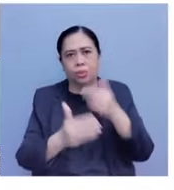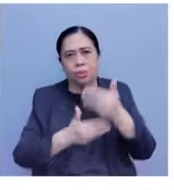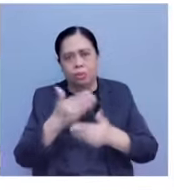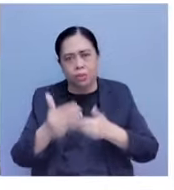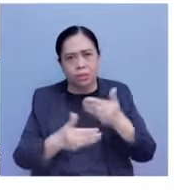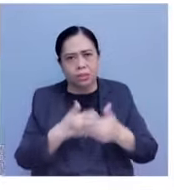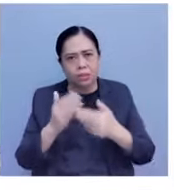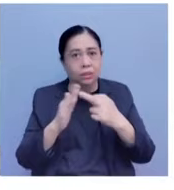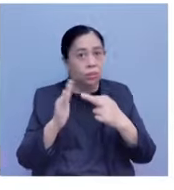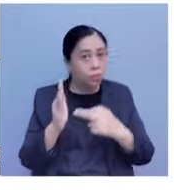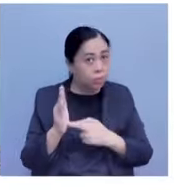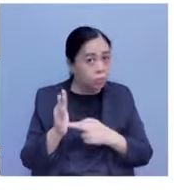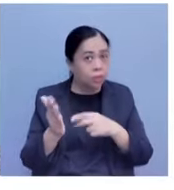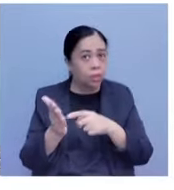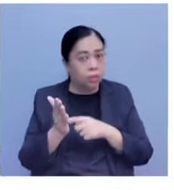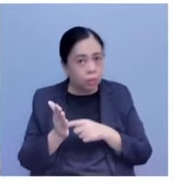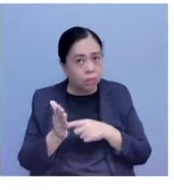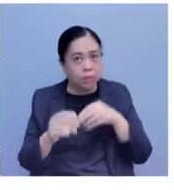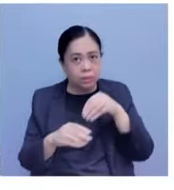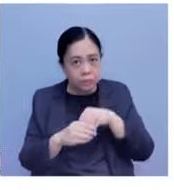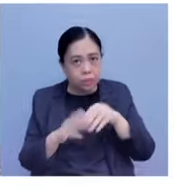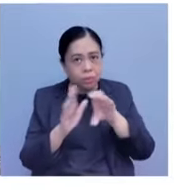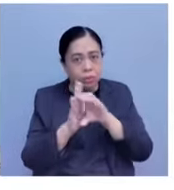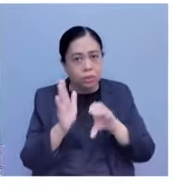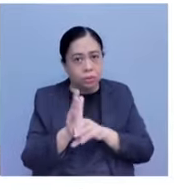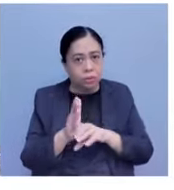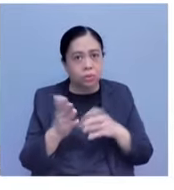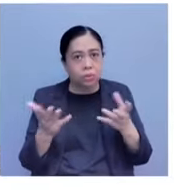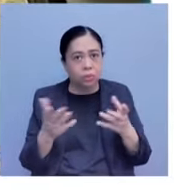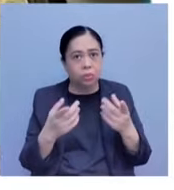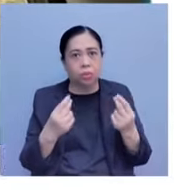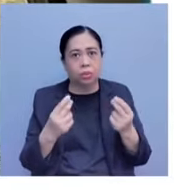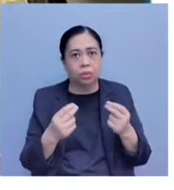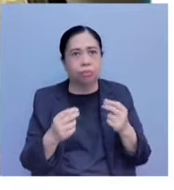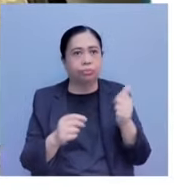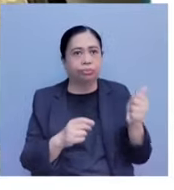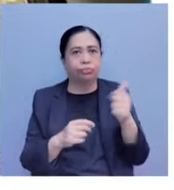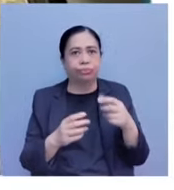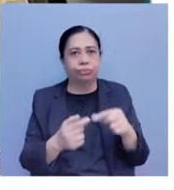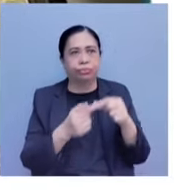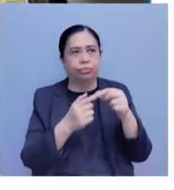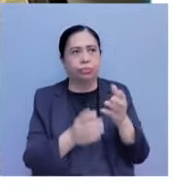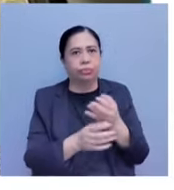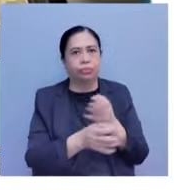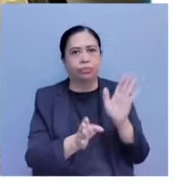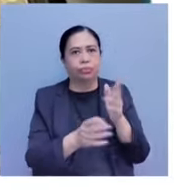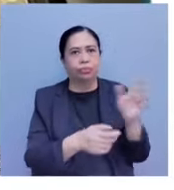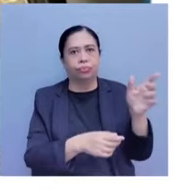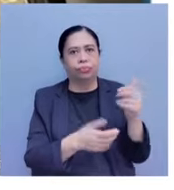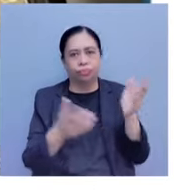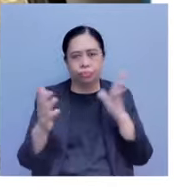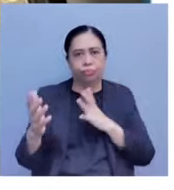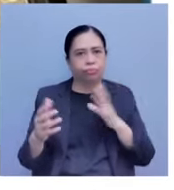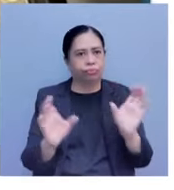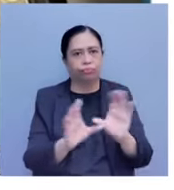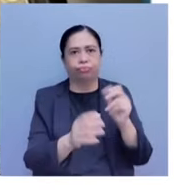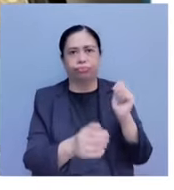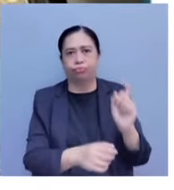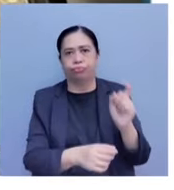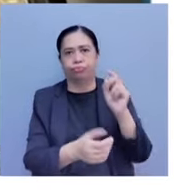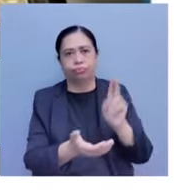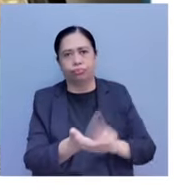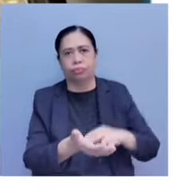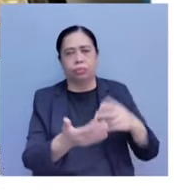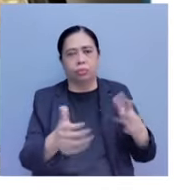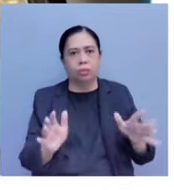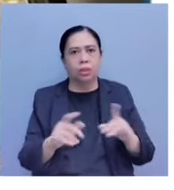a rule required in the Constitution, and rather they went to the exception wherein the president may certify it urgent,